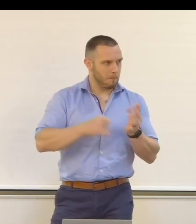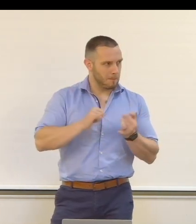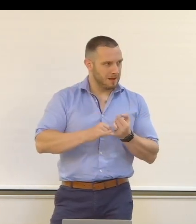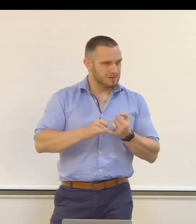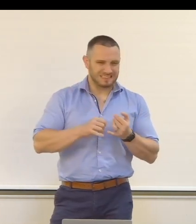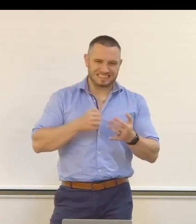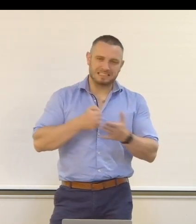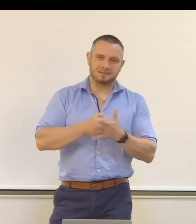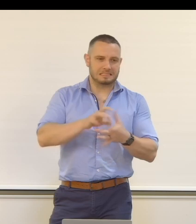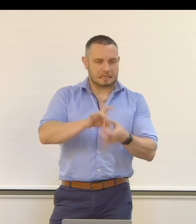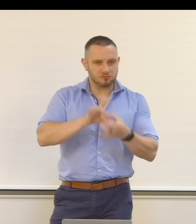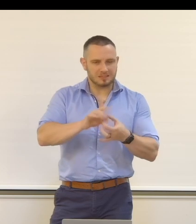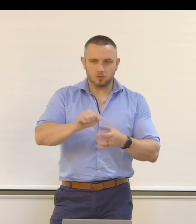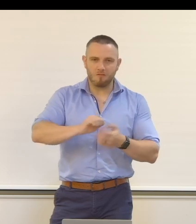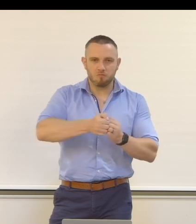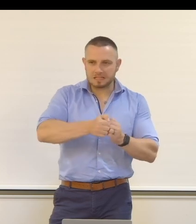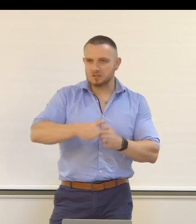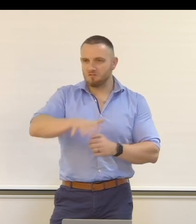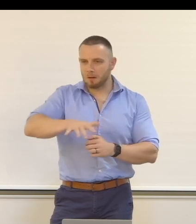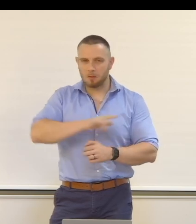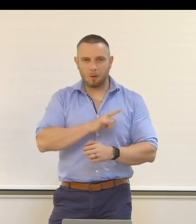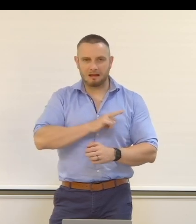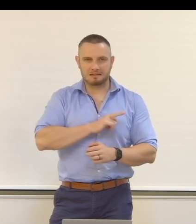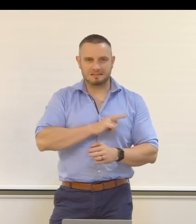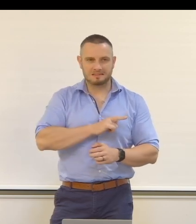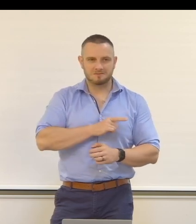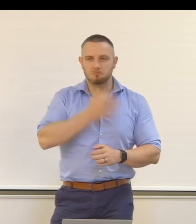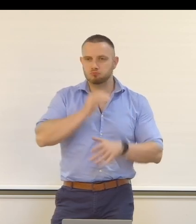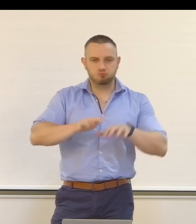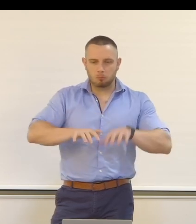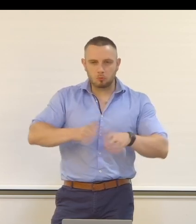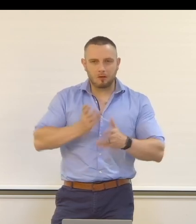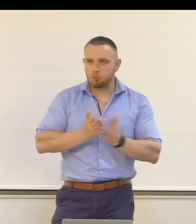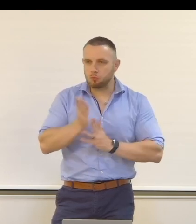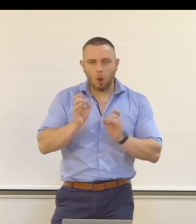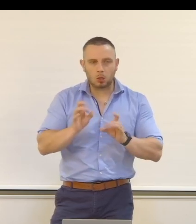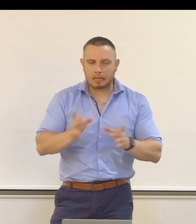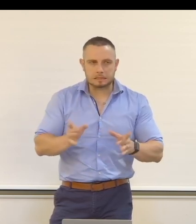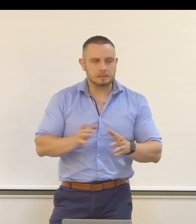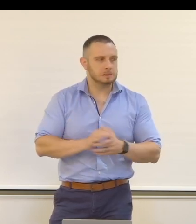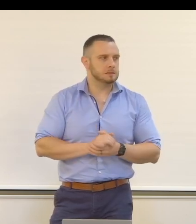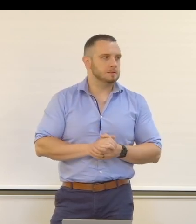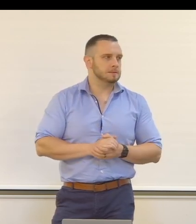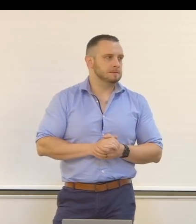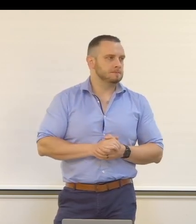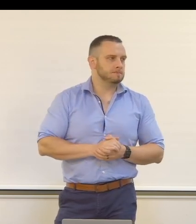interaction with your friends because they didn't have the computer during holidays, and so this